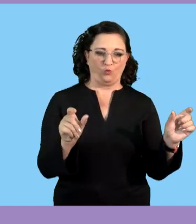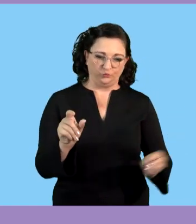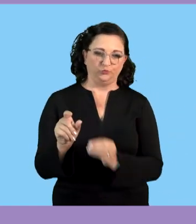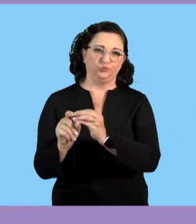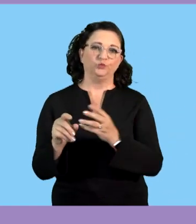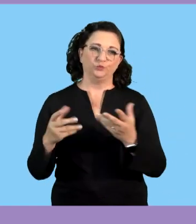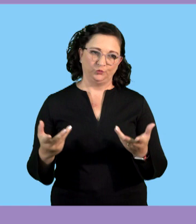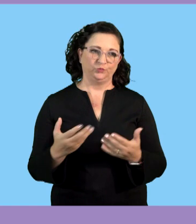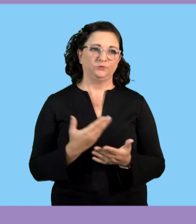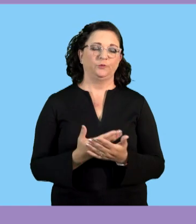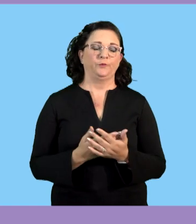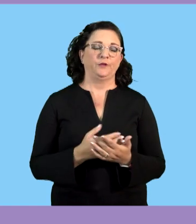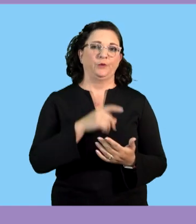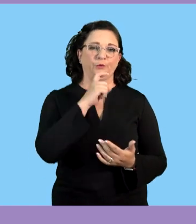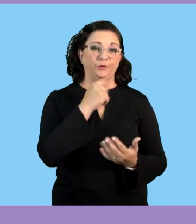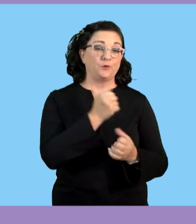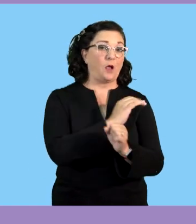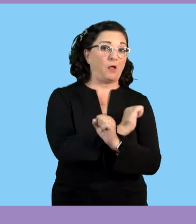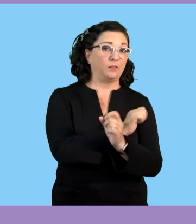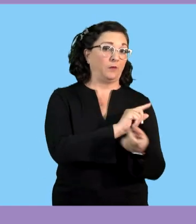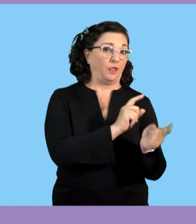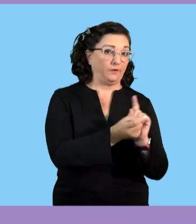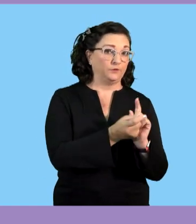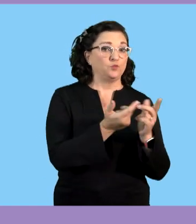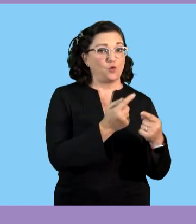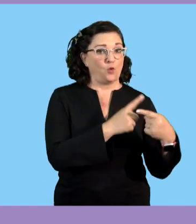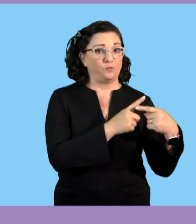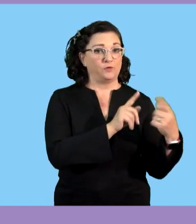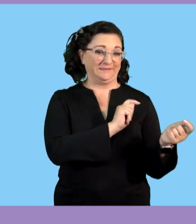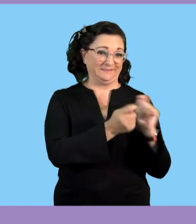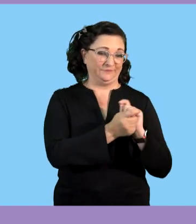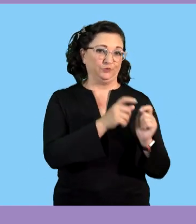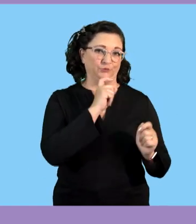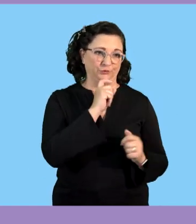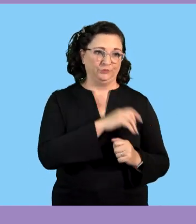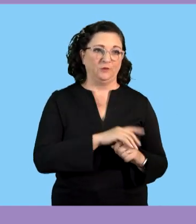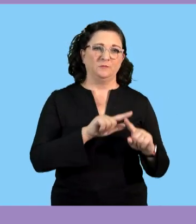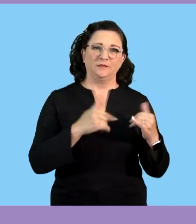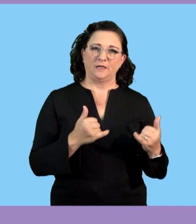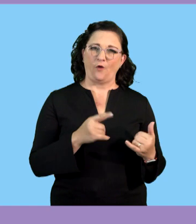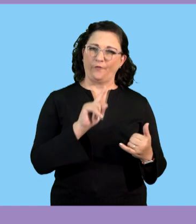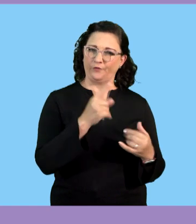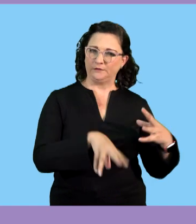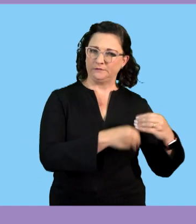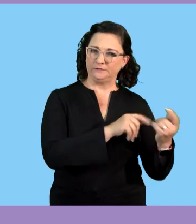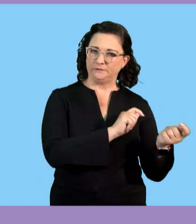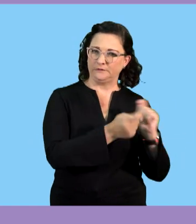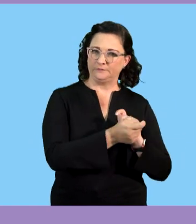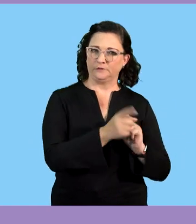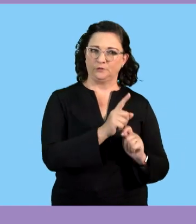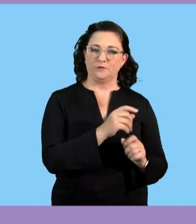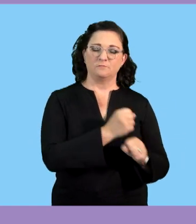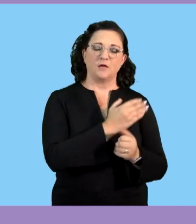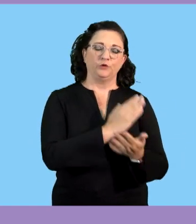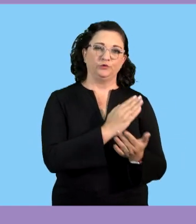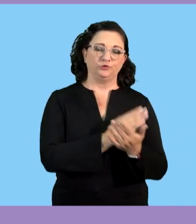our multiplicative inverses to solve for this equation. But let's first work with those additive inverses to make sure that